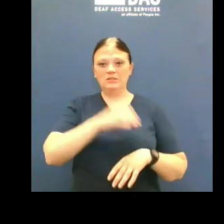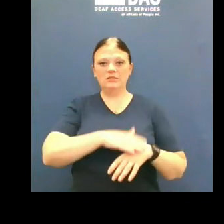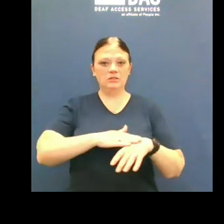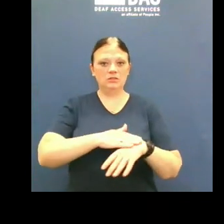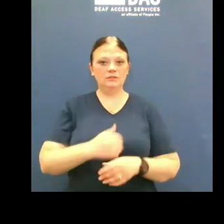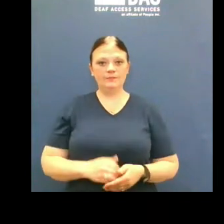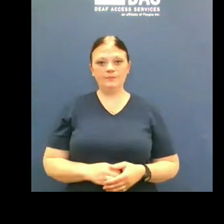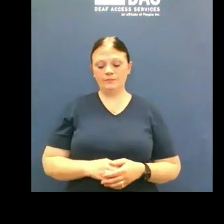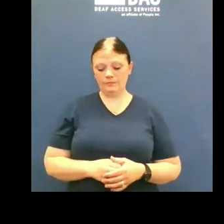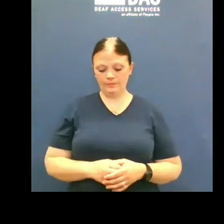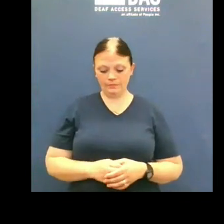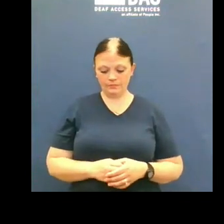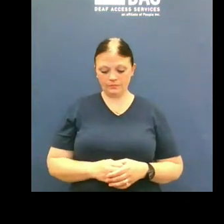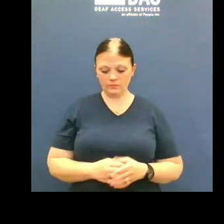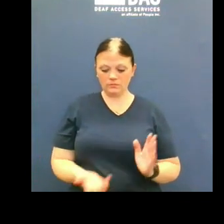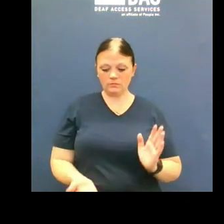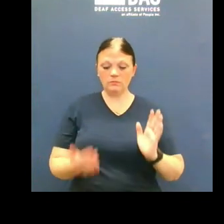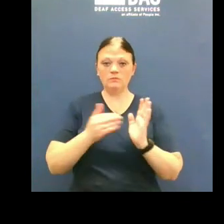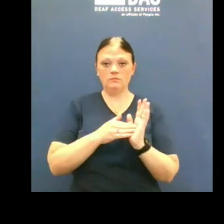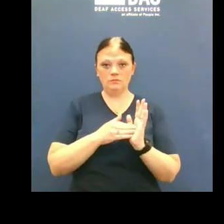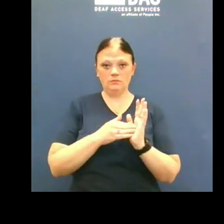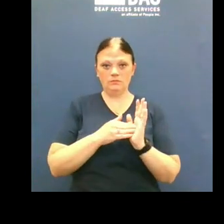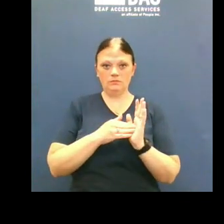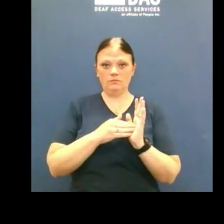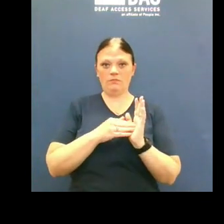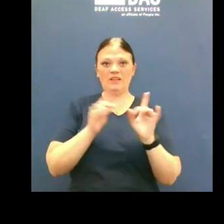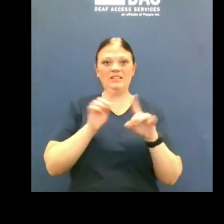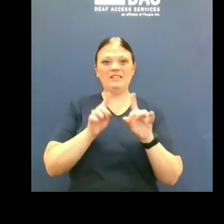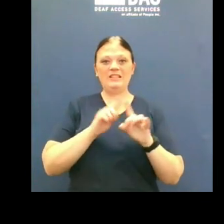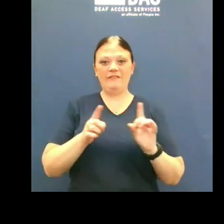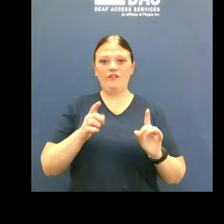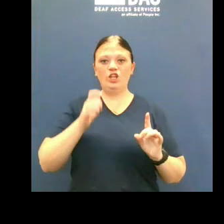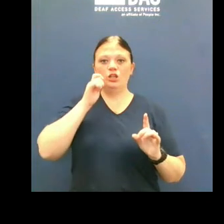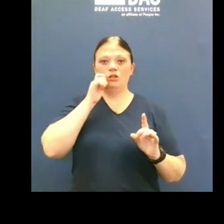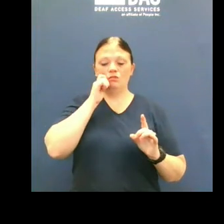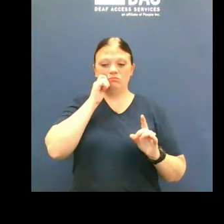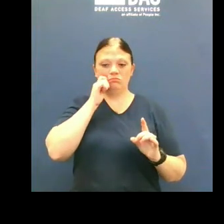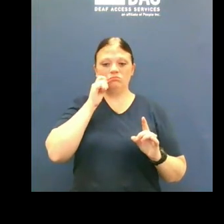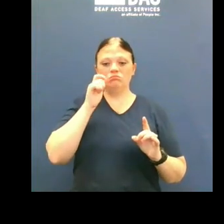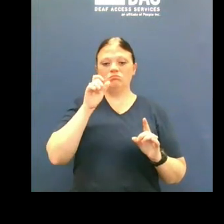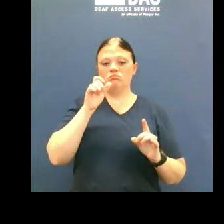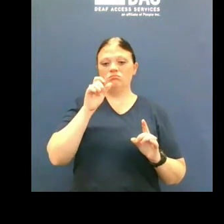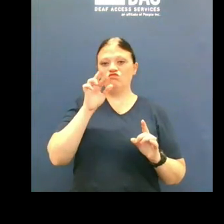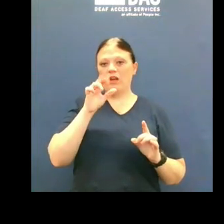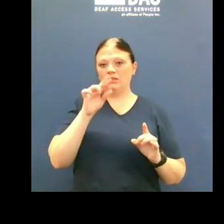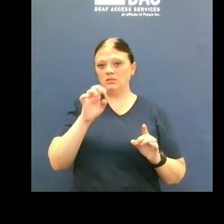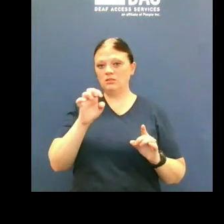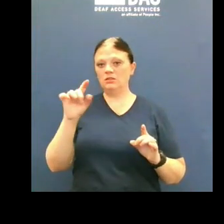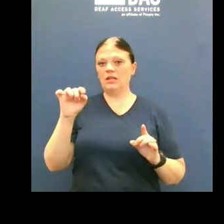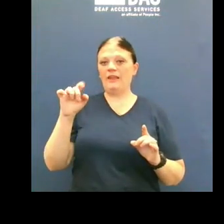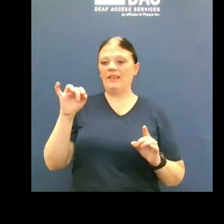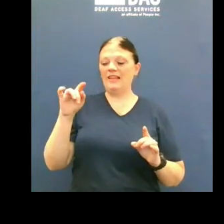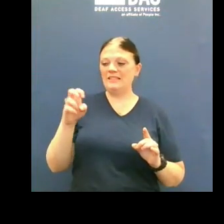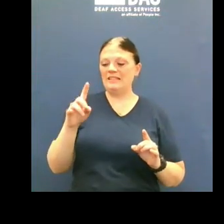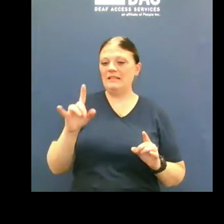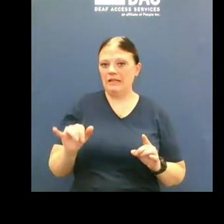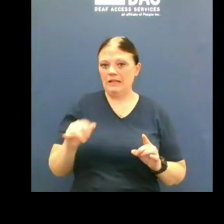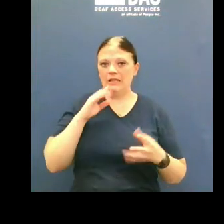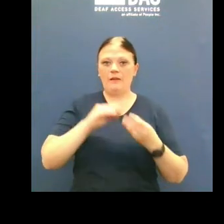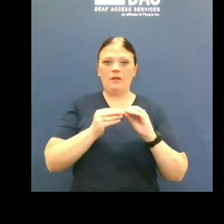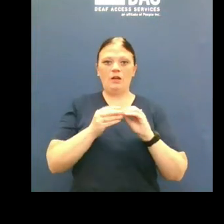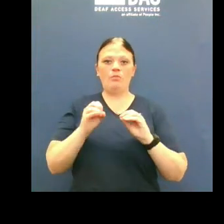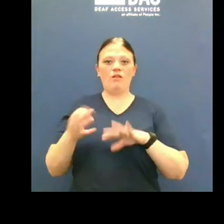ethnicity. Again, the first column is looking at the different races and ethnicities. The second column is looking at the number